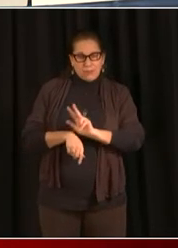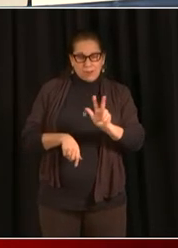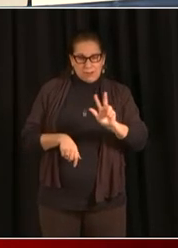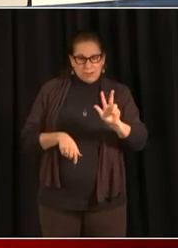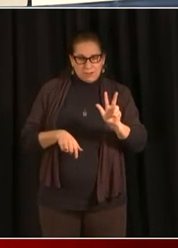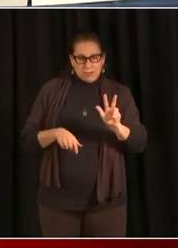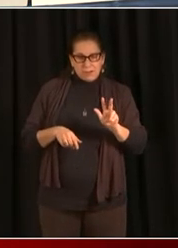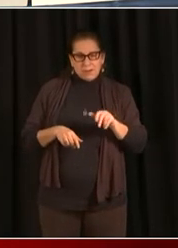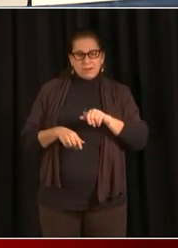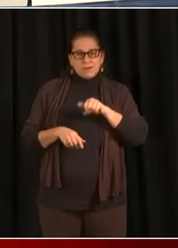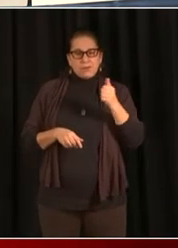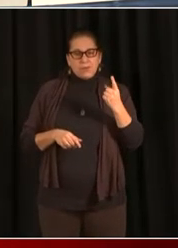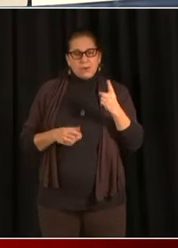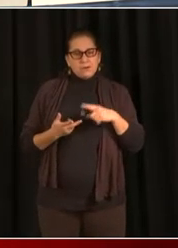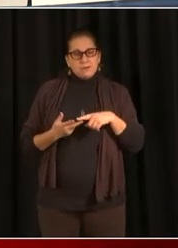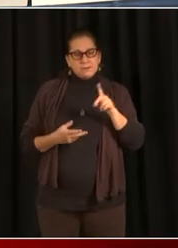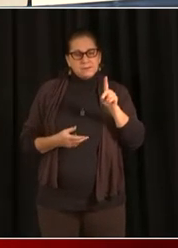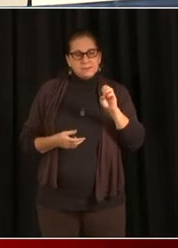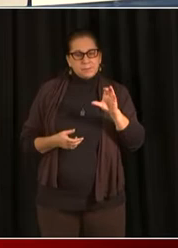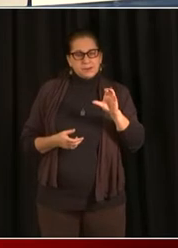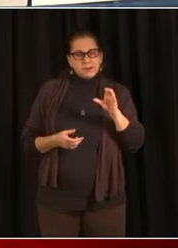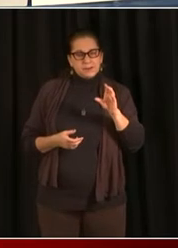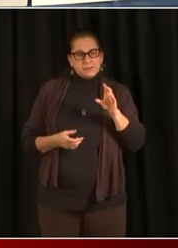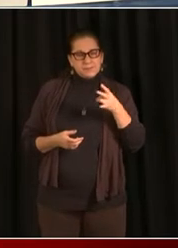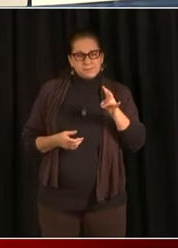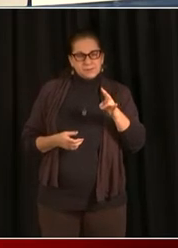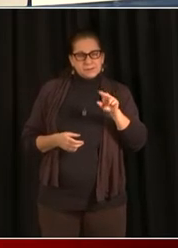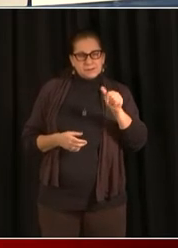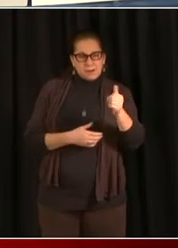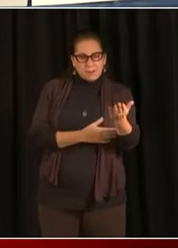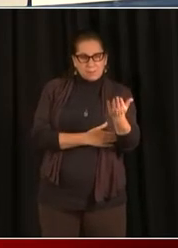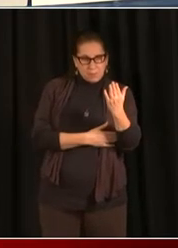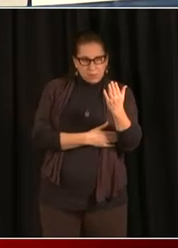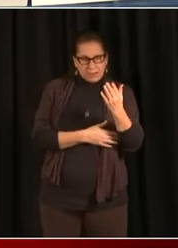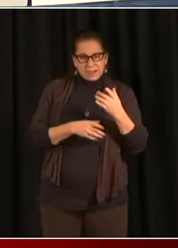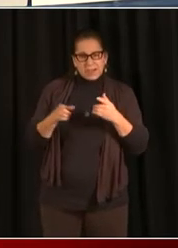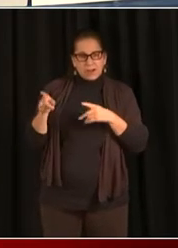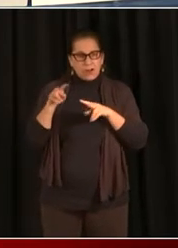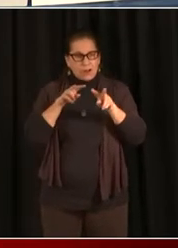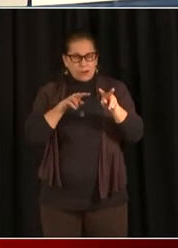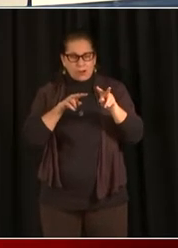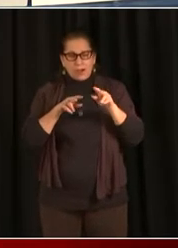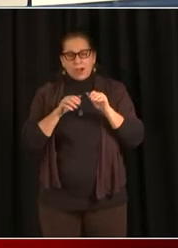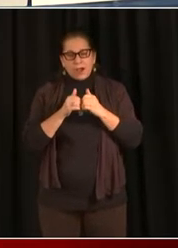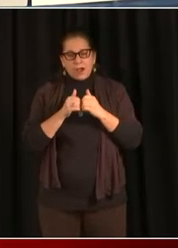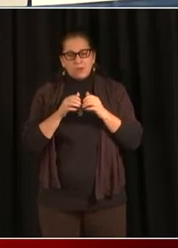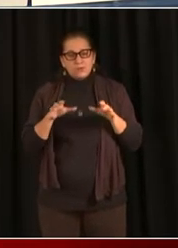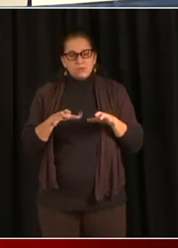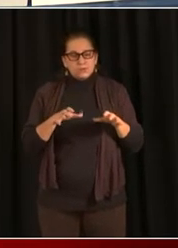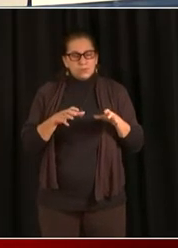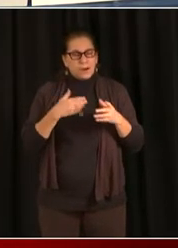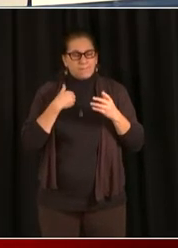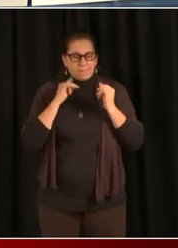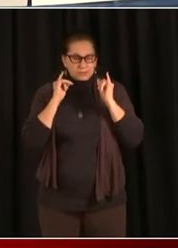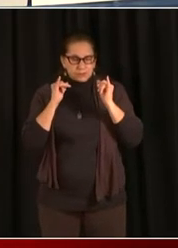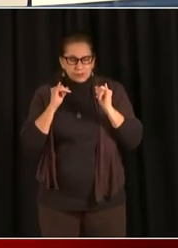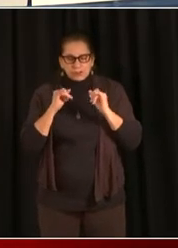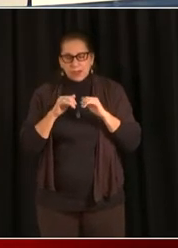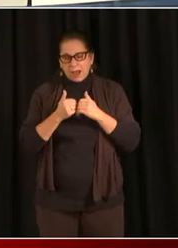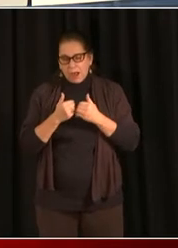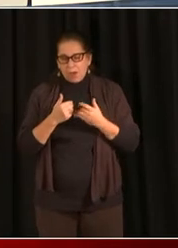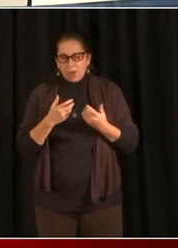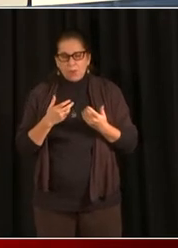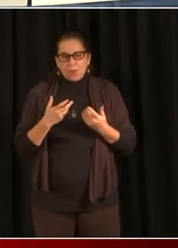have another on December 17th at 10 a.m. There is a link to register with instructions, and you